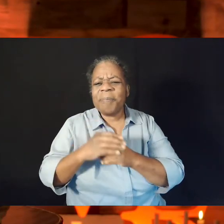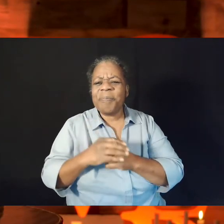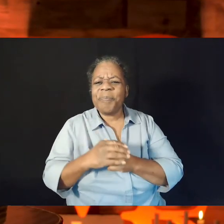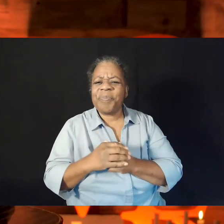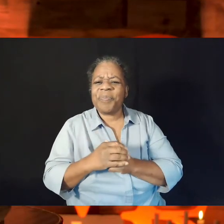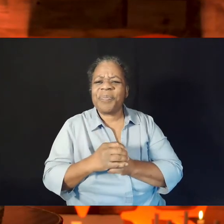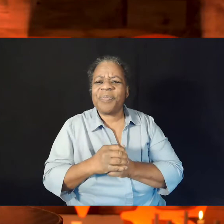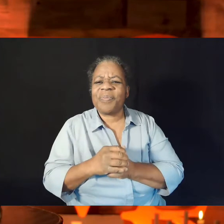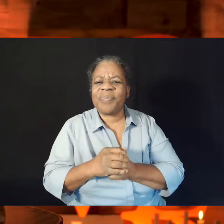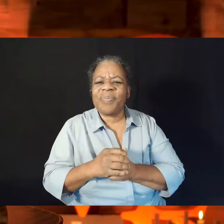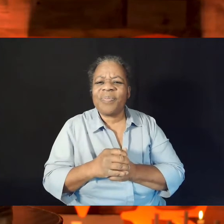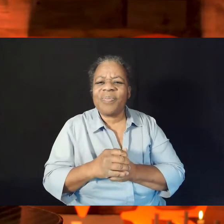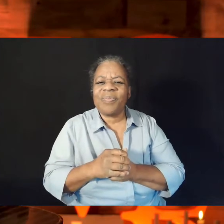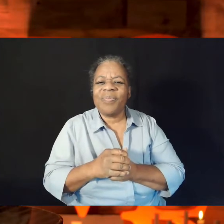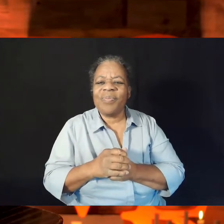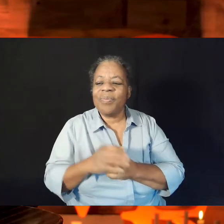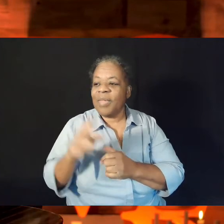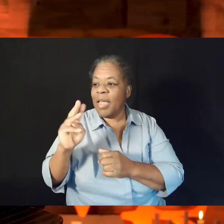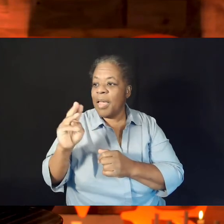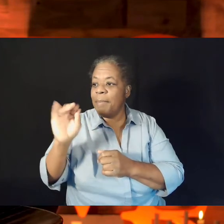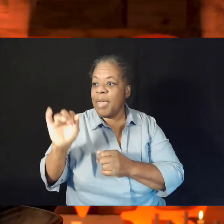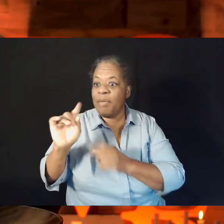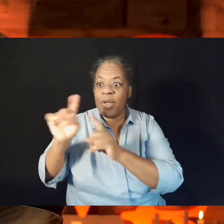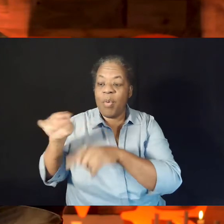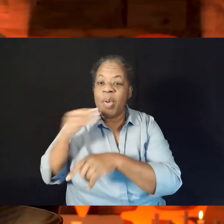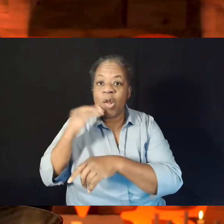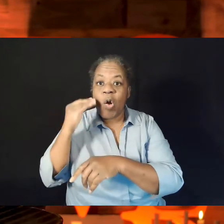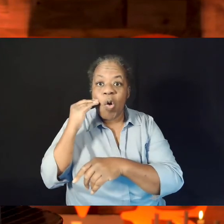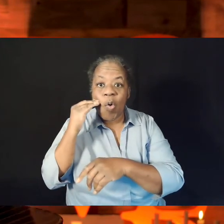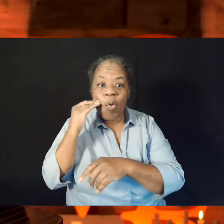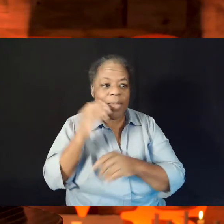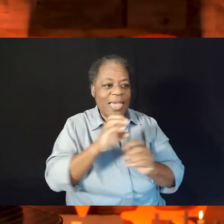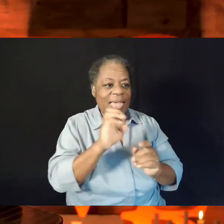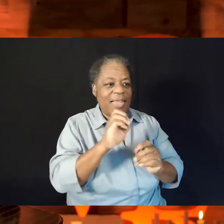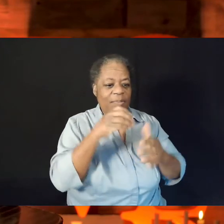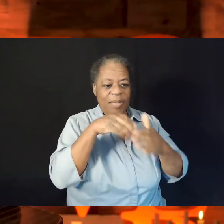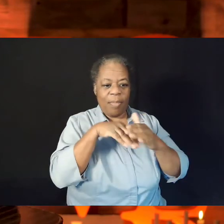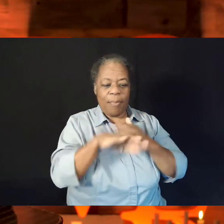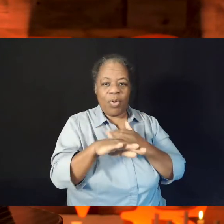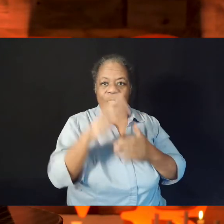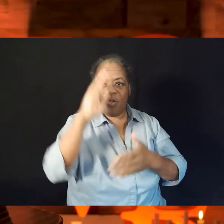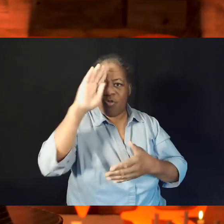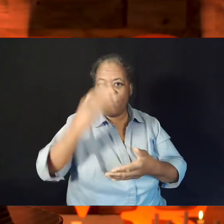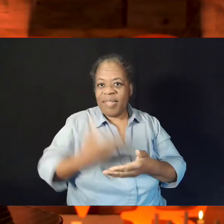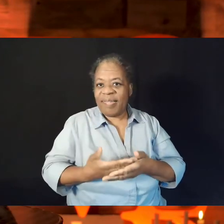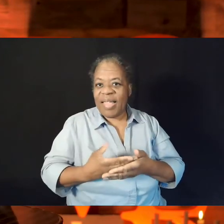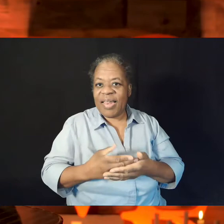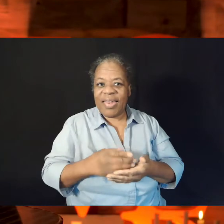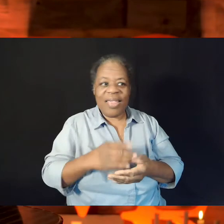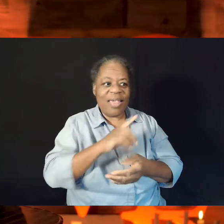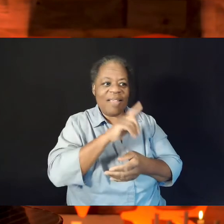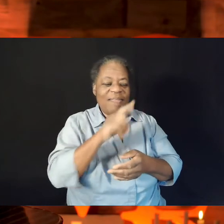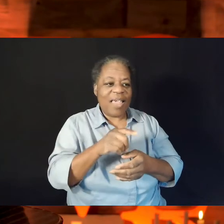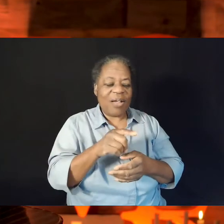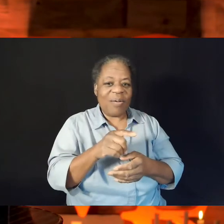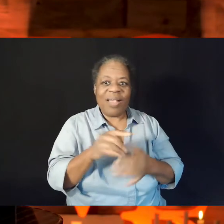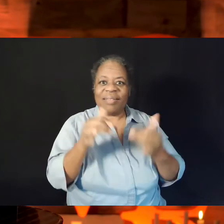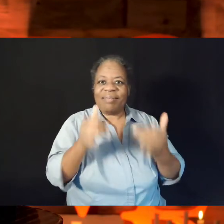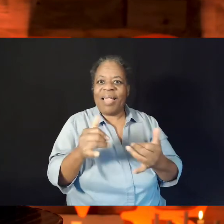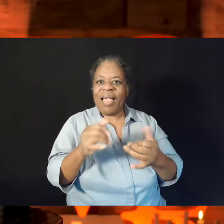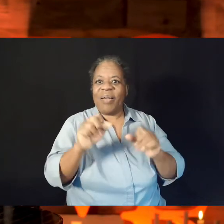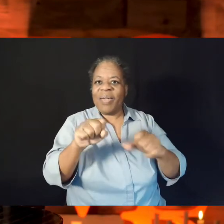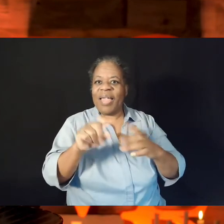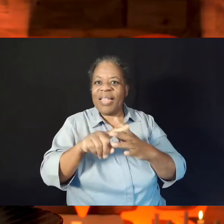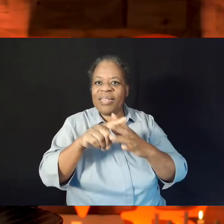Well, soon after Mary returned home, Elizabeth gave birth to her son, and Zechariah's tongue was loosed when he confirmed the boy was